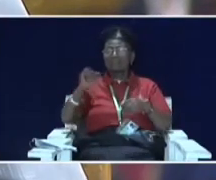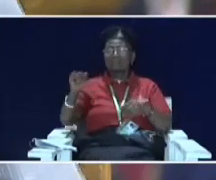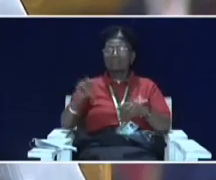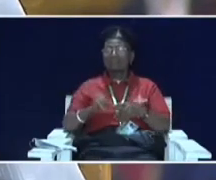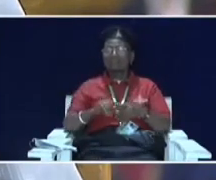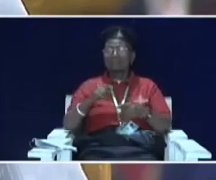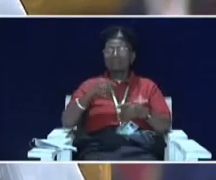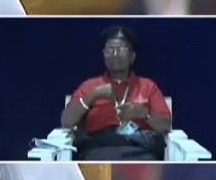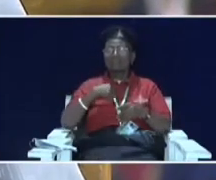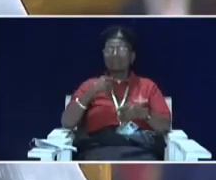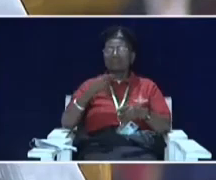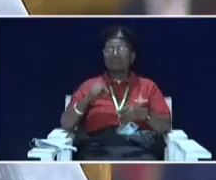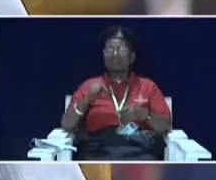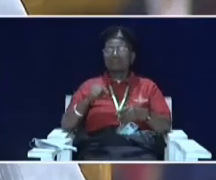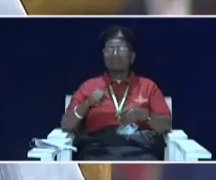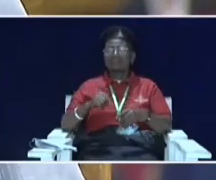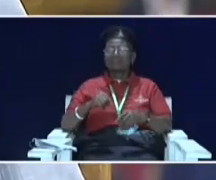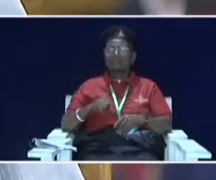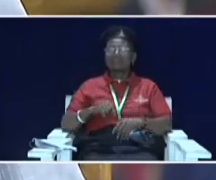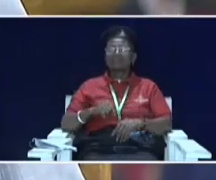The Oga that he brought